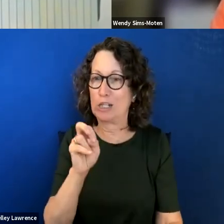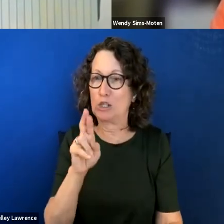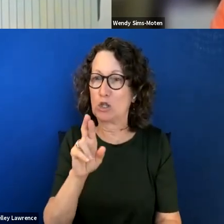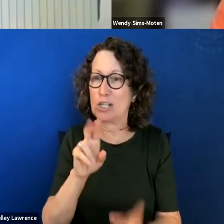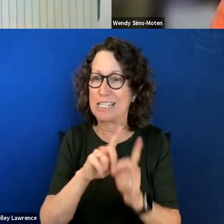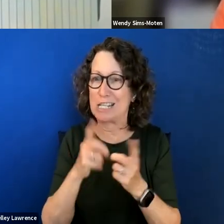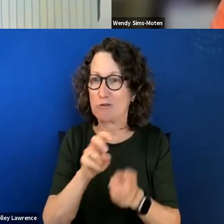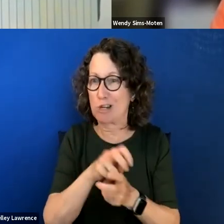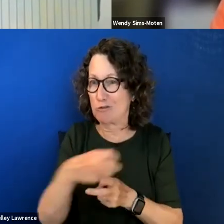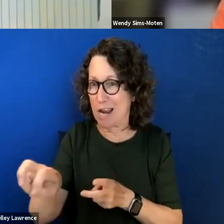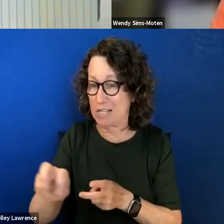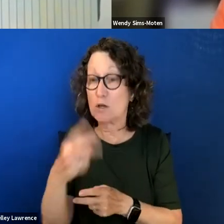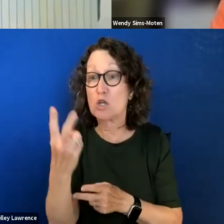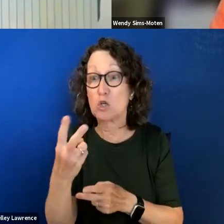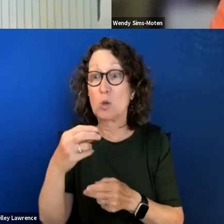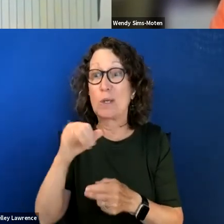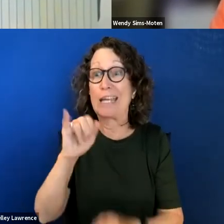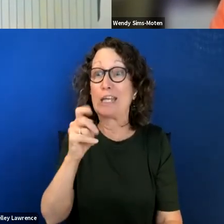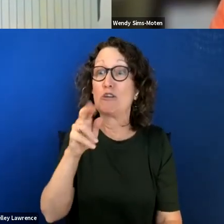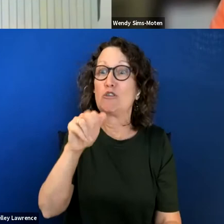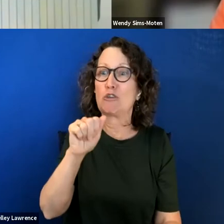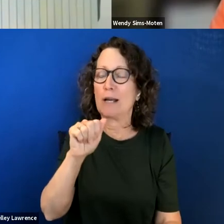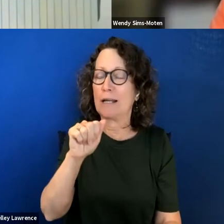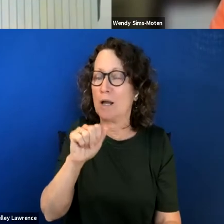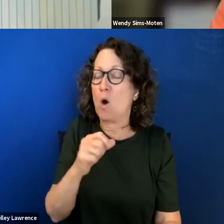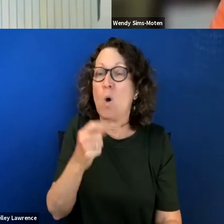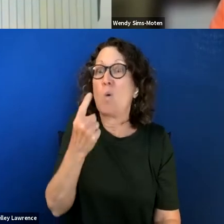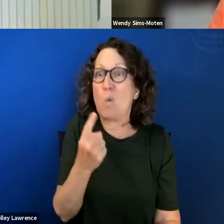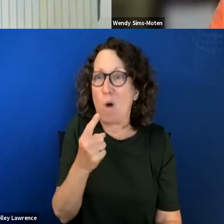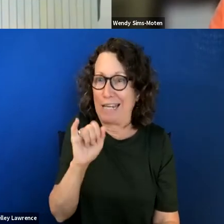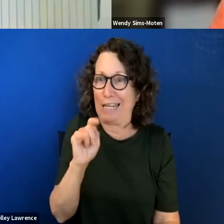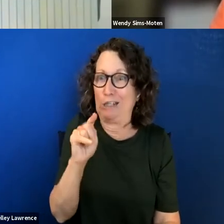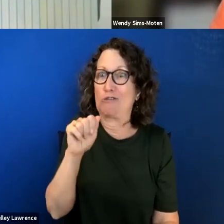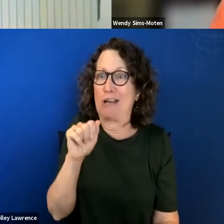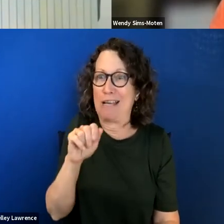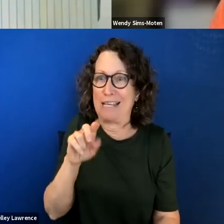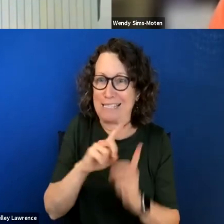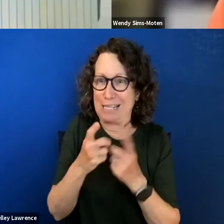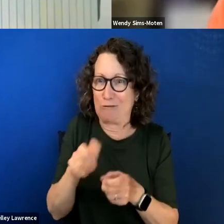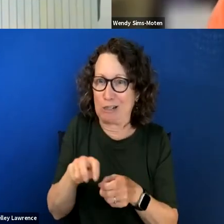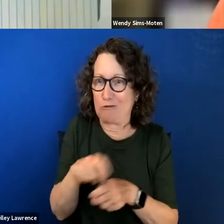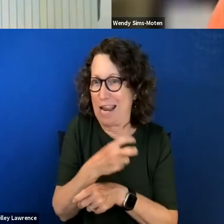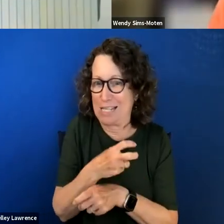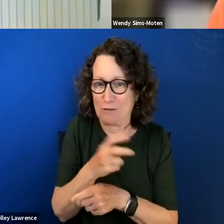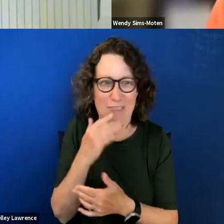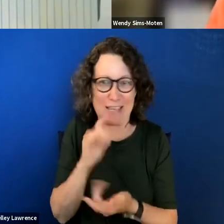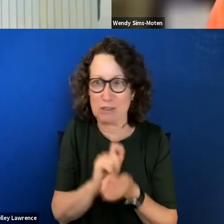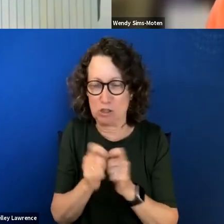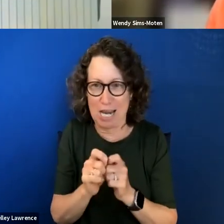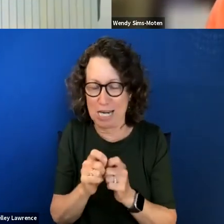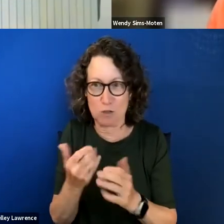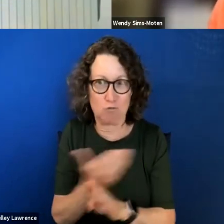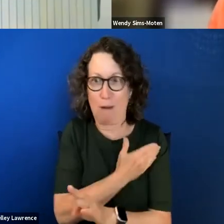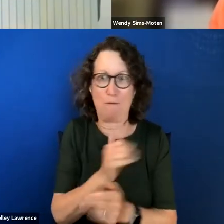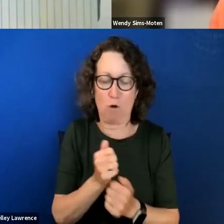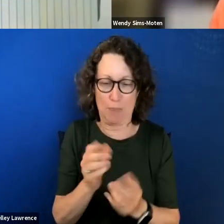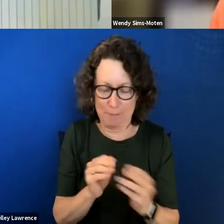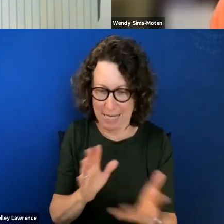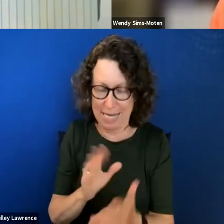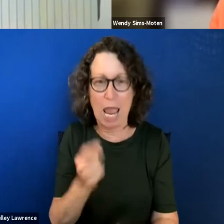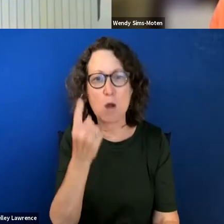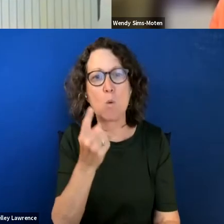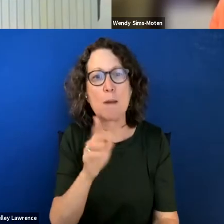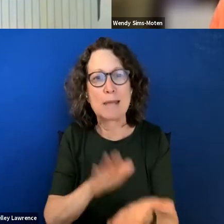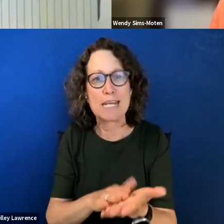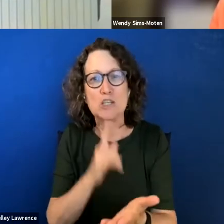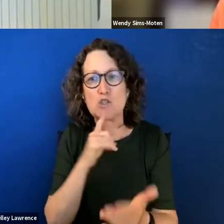transfers, 2 inter-district, 1 inter-district transfer, sorry, things changed right before the meeting, and 1 petition